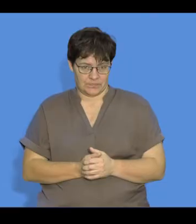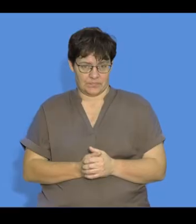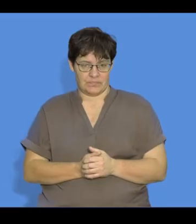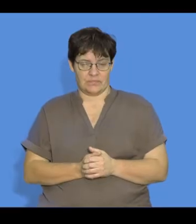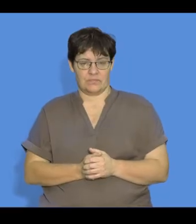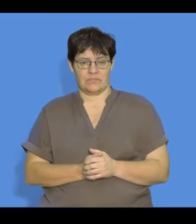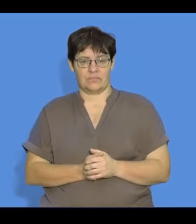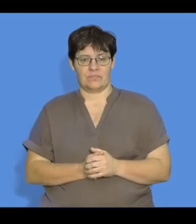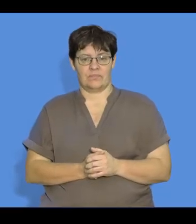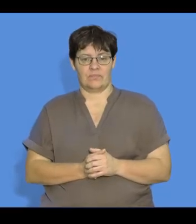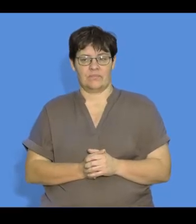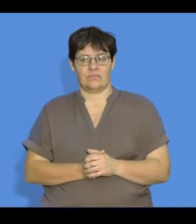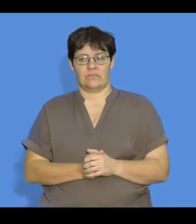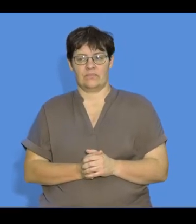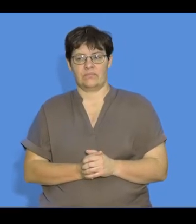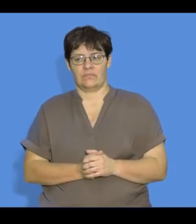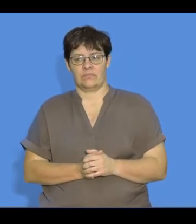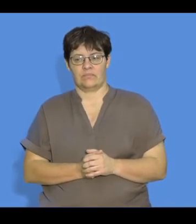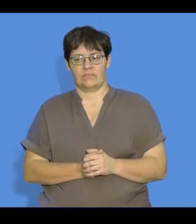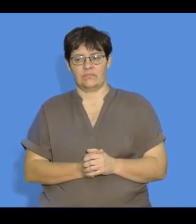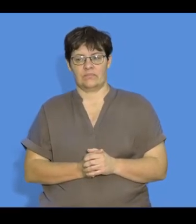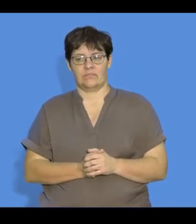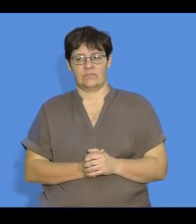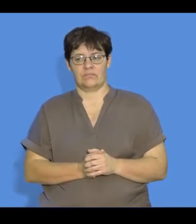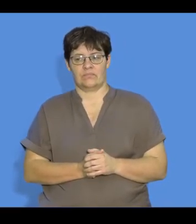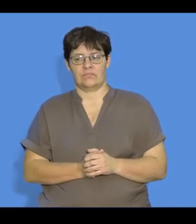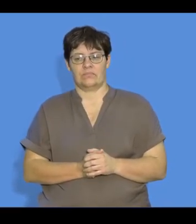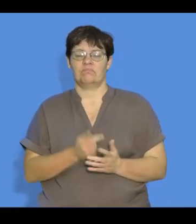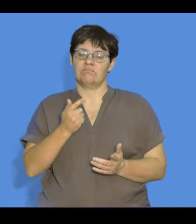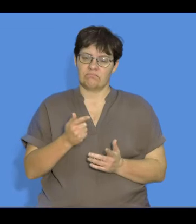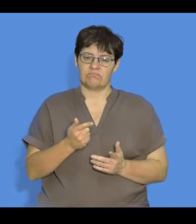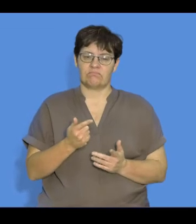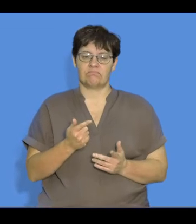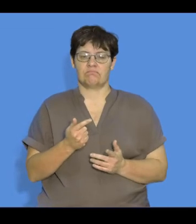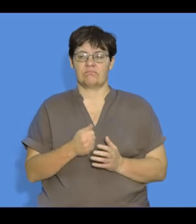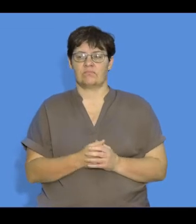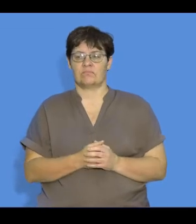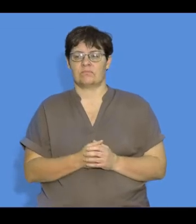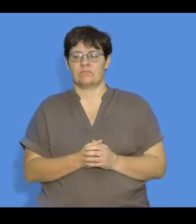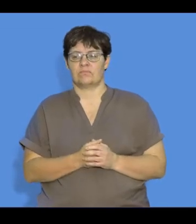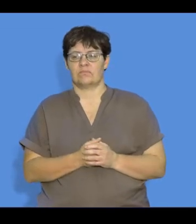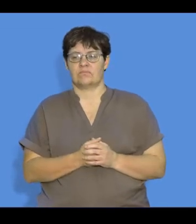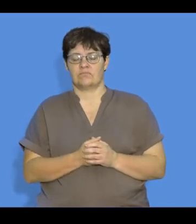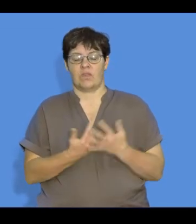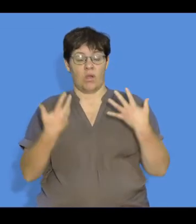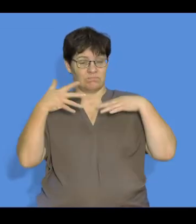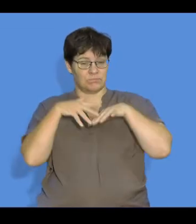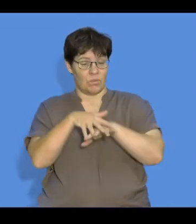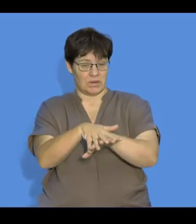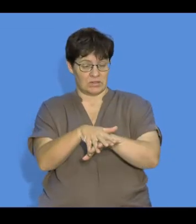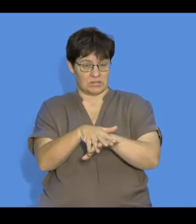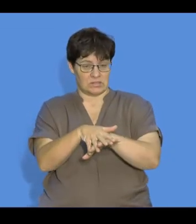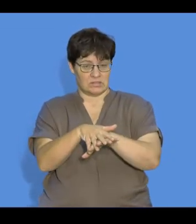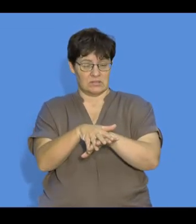Right, so recall that a combination circuit, there are both series as